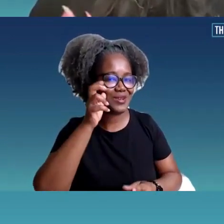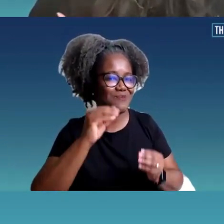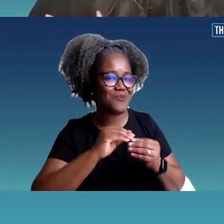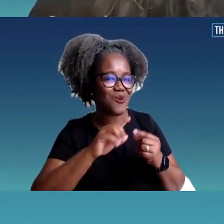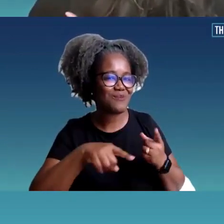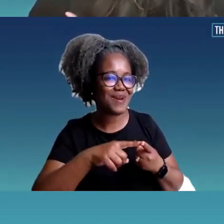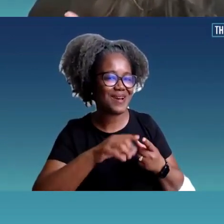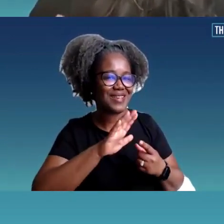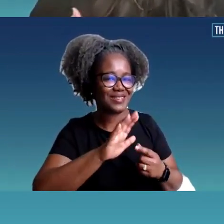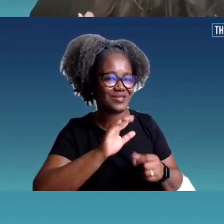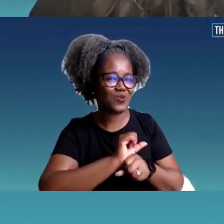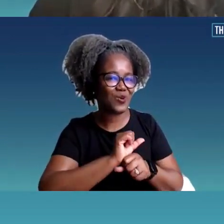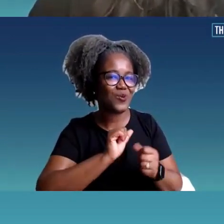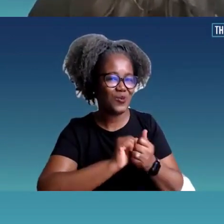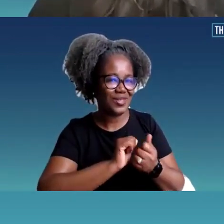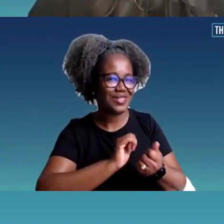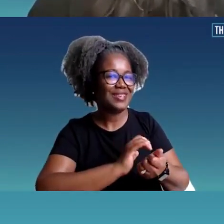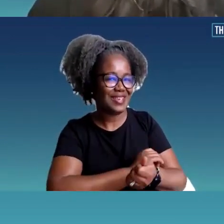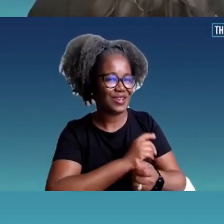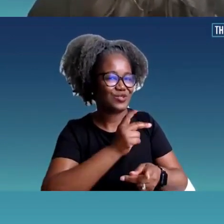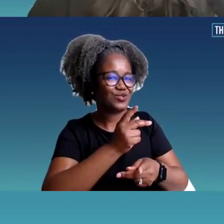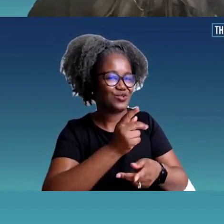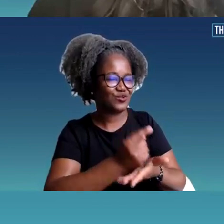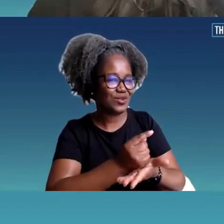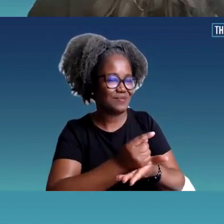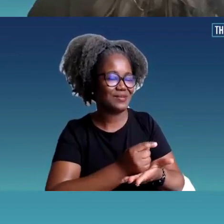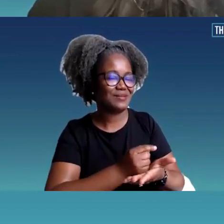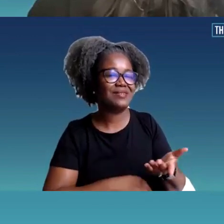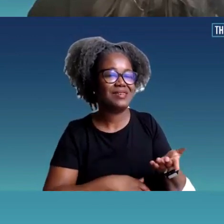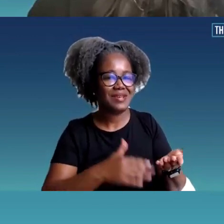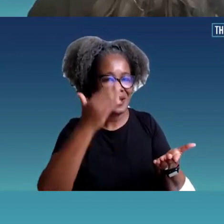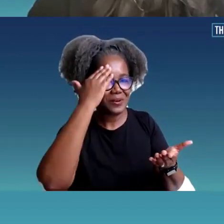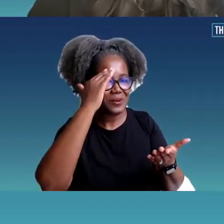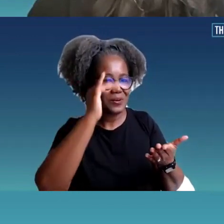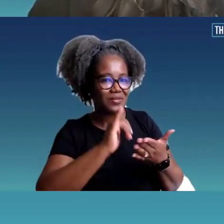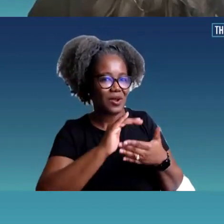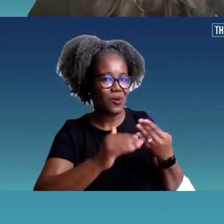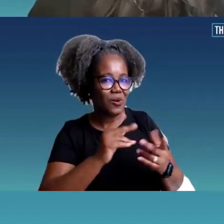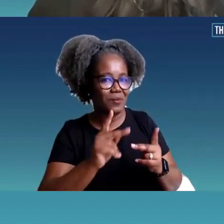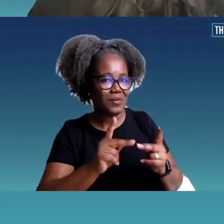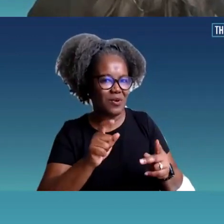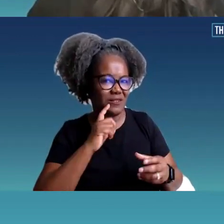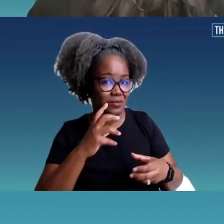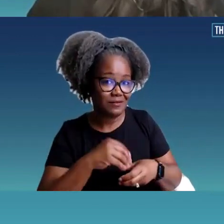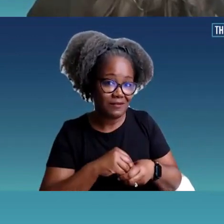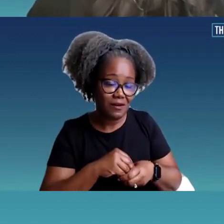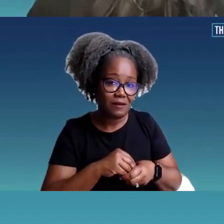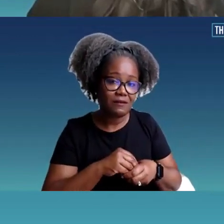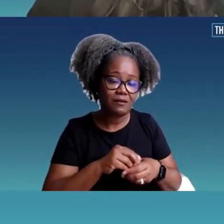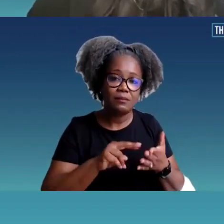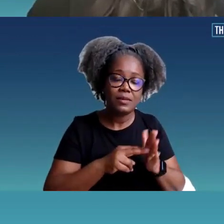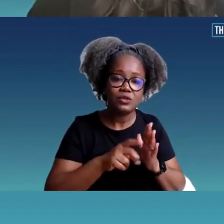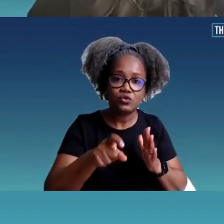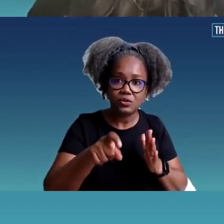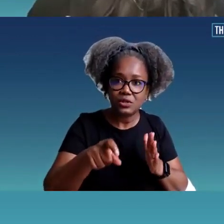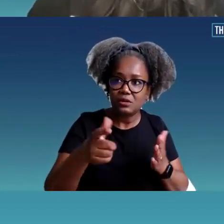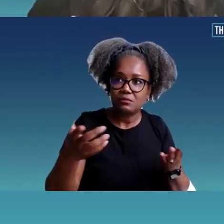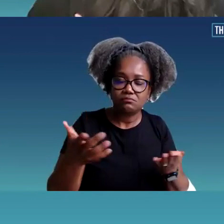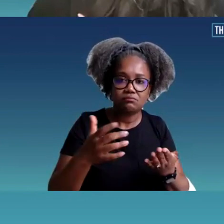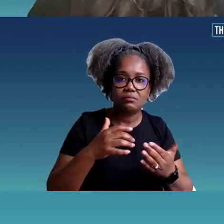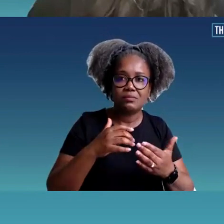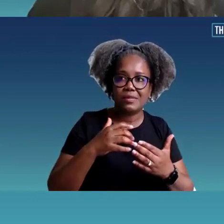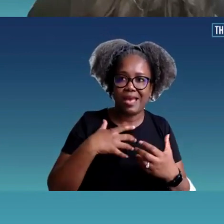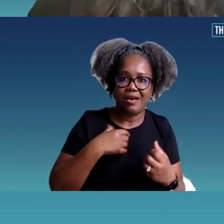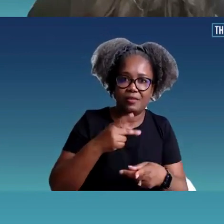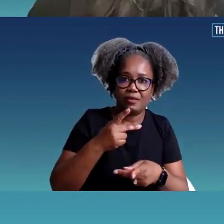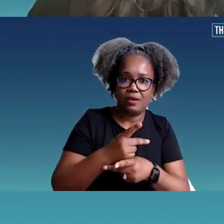know that, clinicians have to be involved in this, and you have to have, healthcare-based leadership also involved.